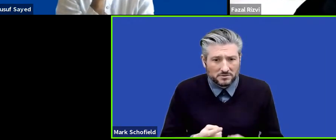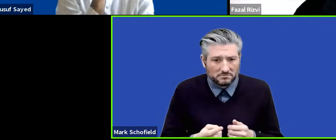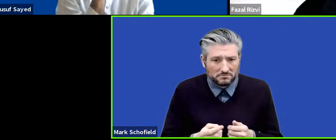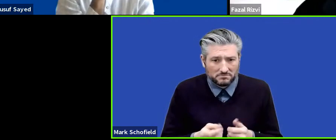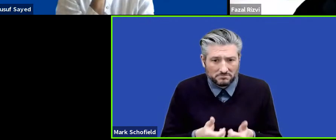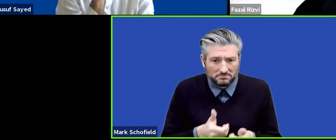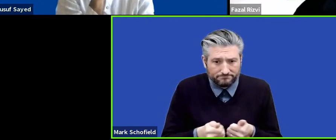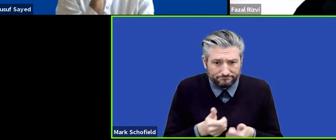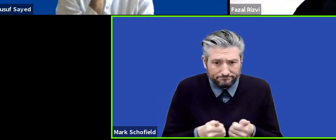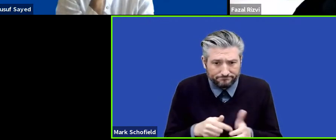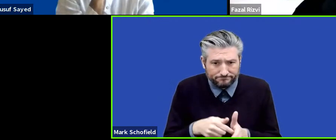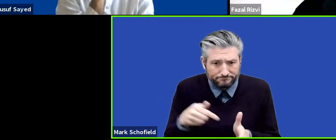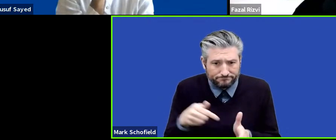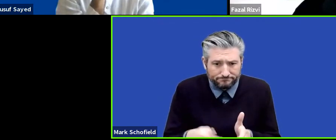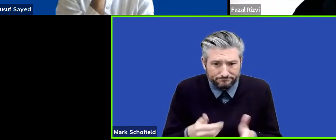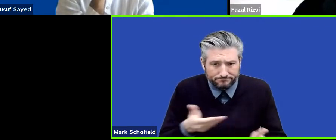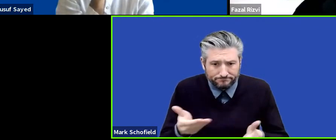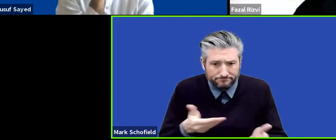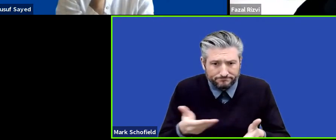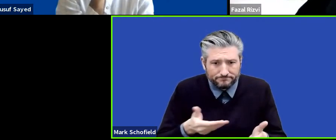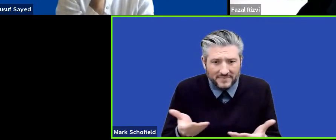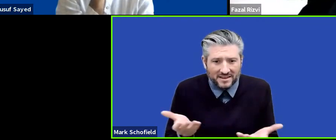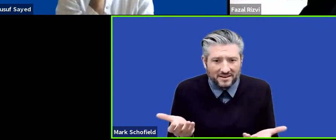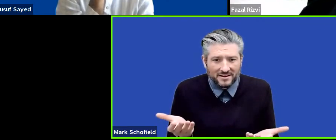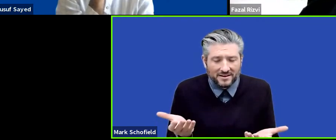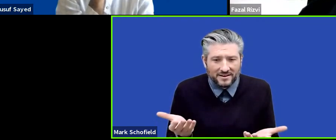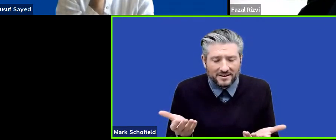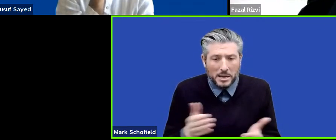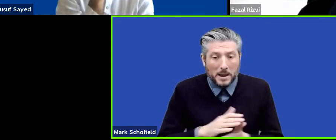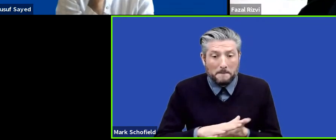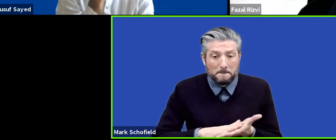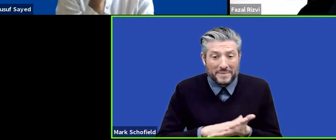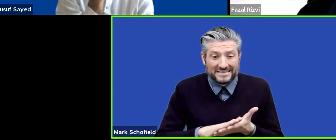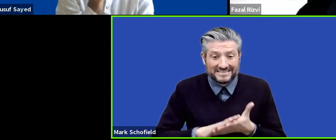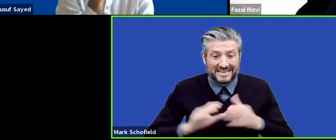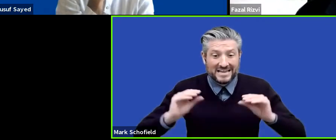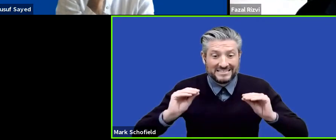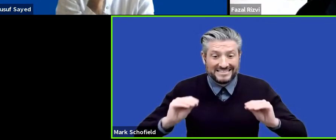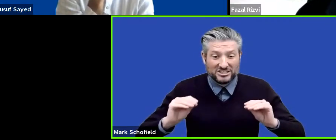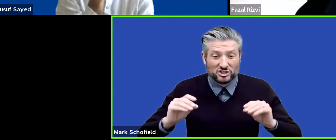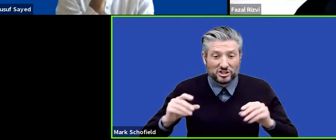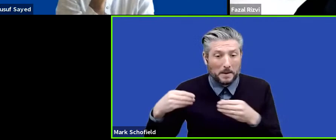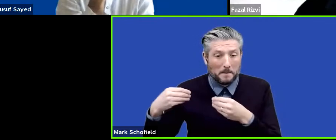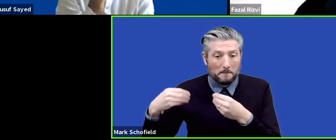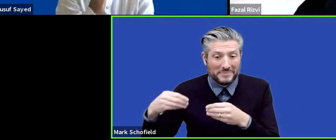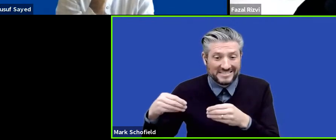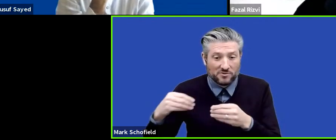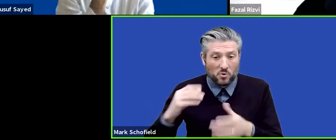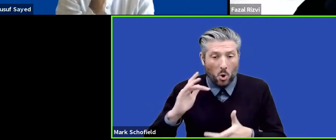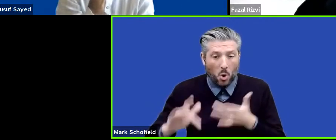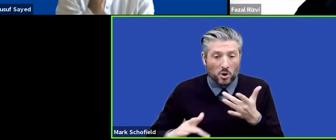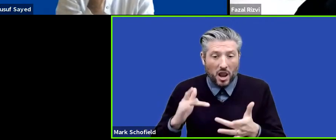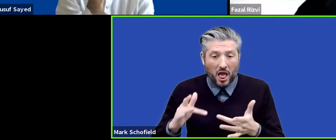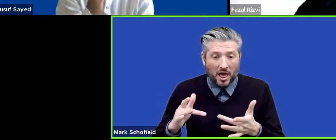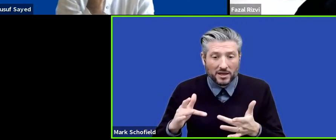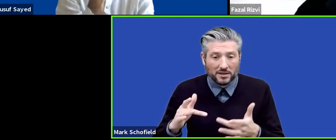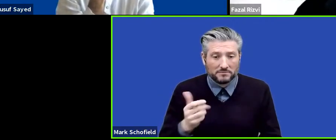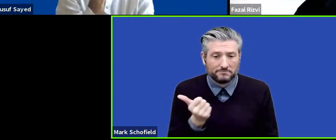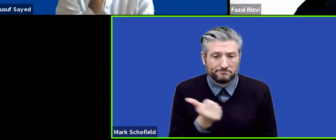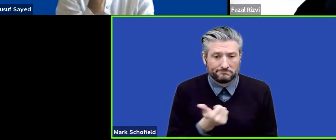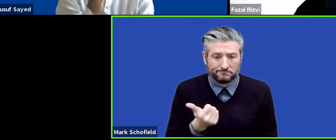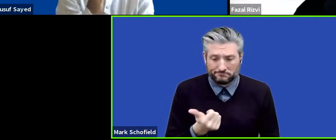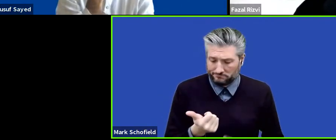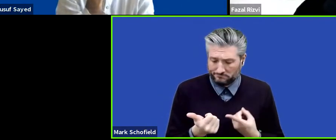the material is for very, very basic purposes. And of course, again, the assumptions